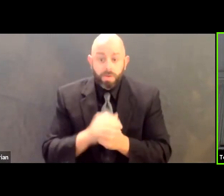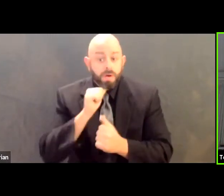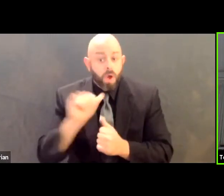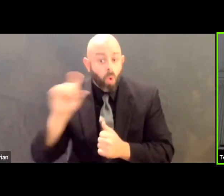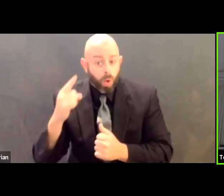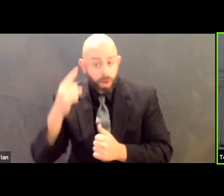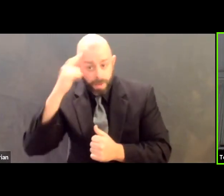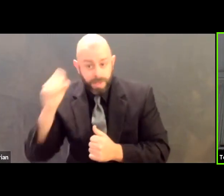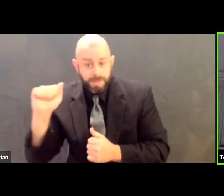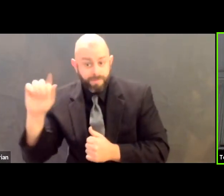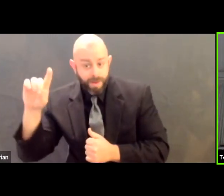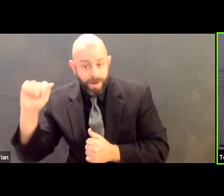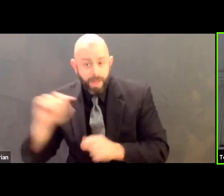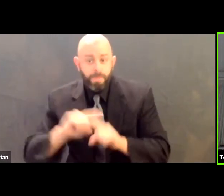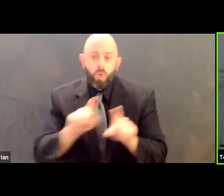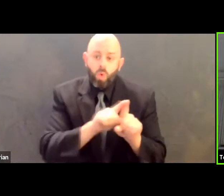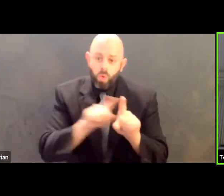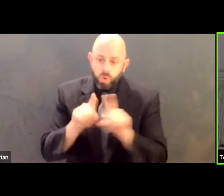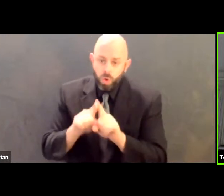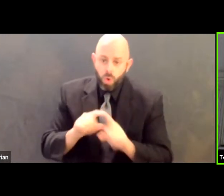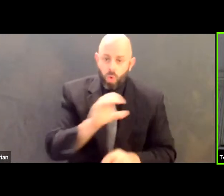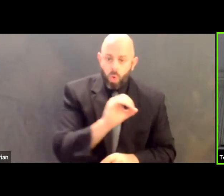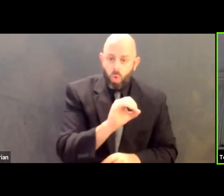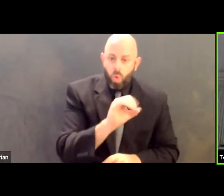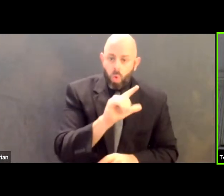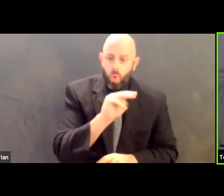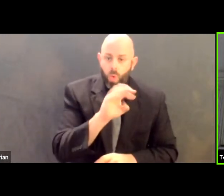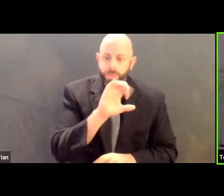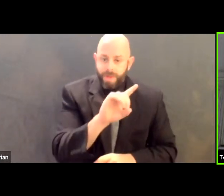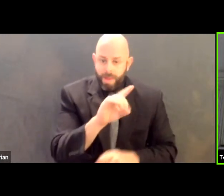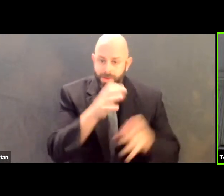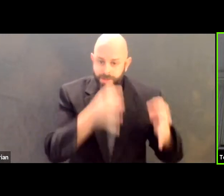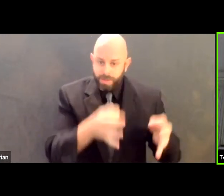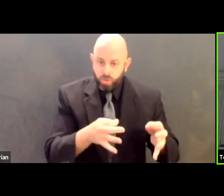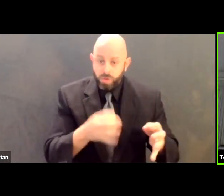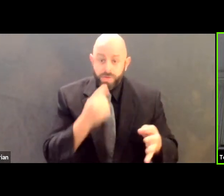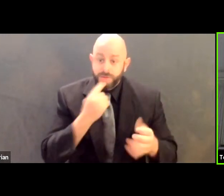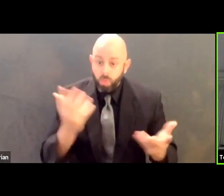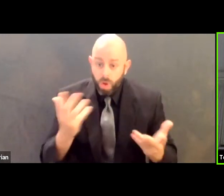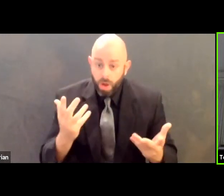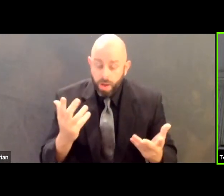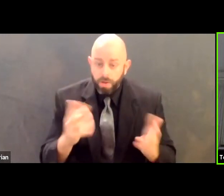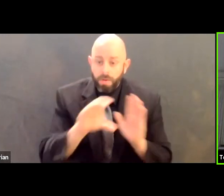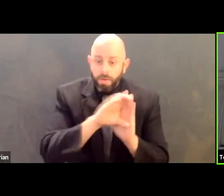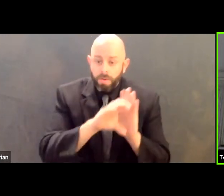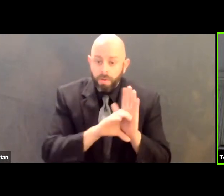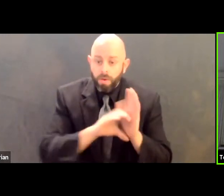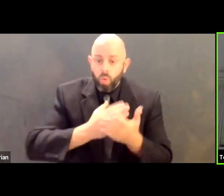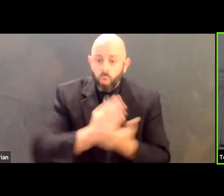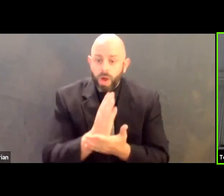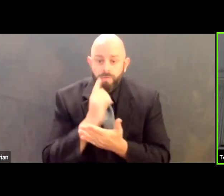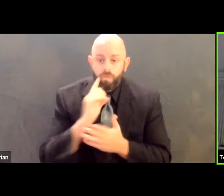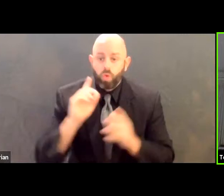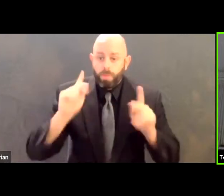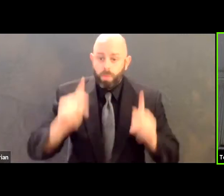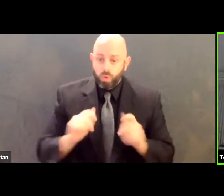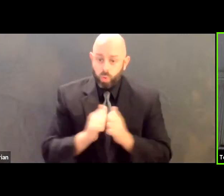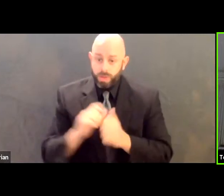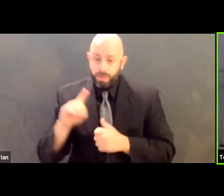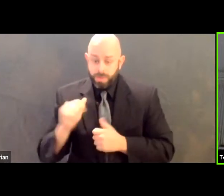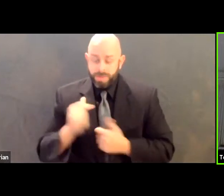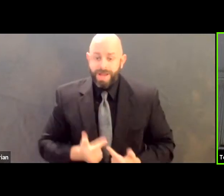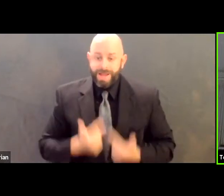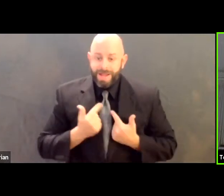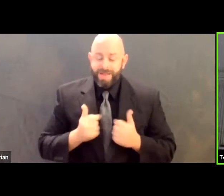also the Olmstead decision, which basically said there's a constitutional right for a person with a disability to live in the